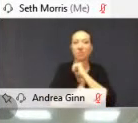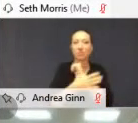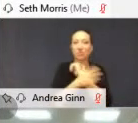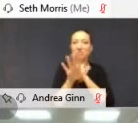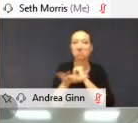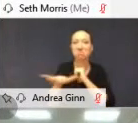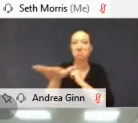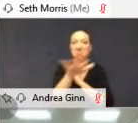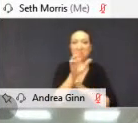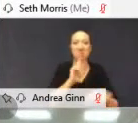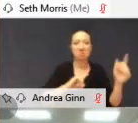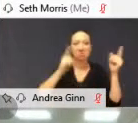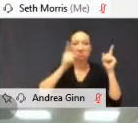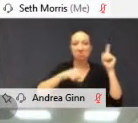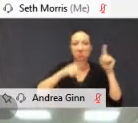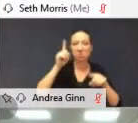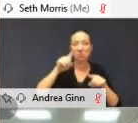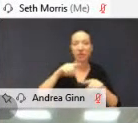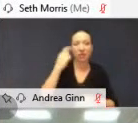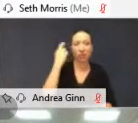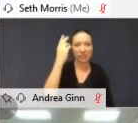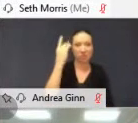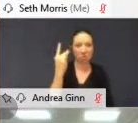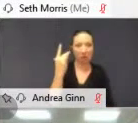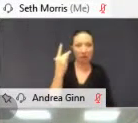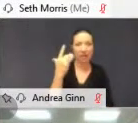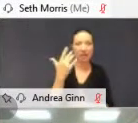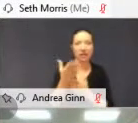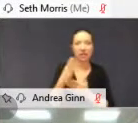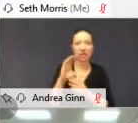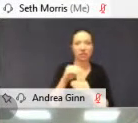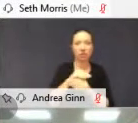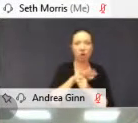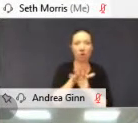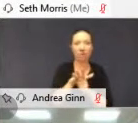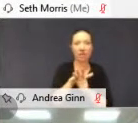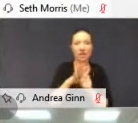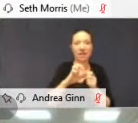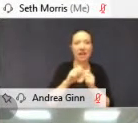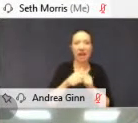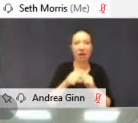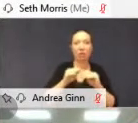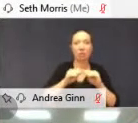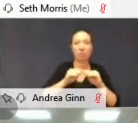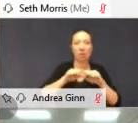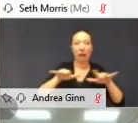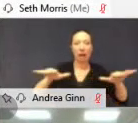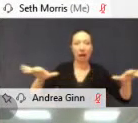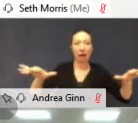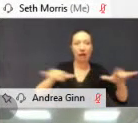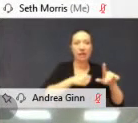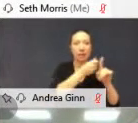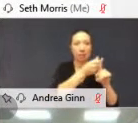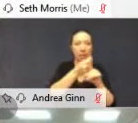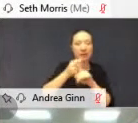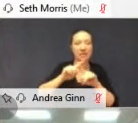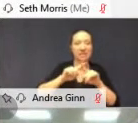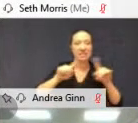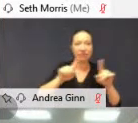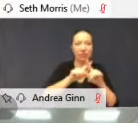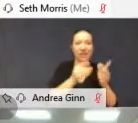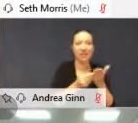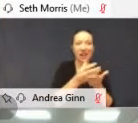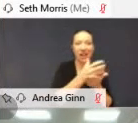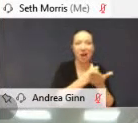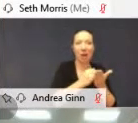of the distribution of COVID across different income groups, or at least census tracts,